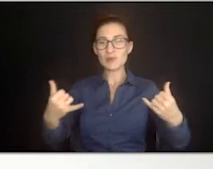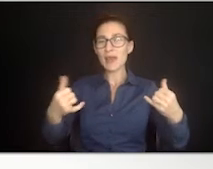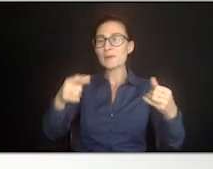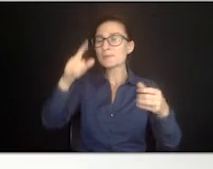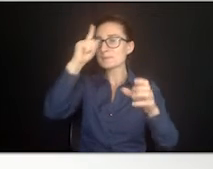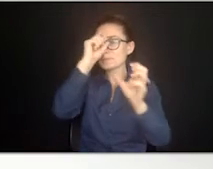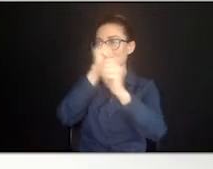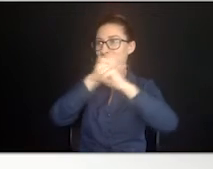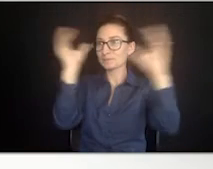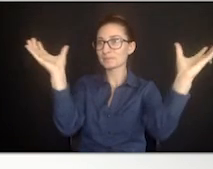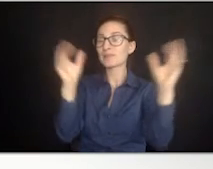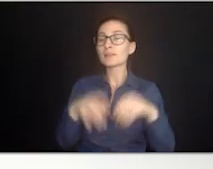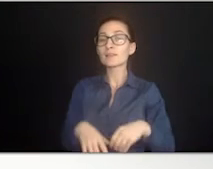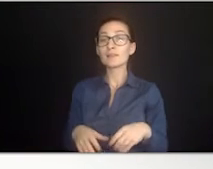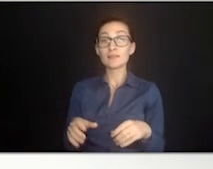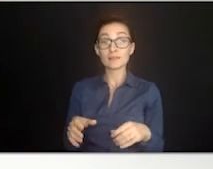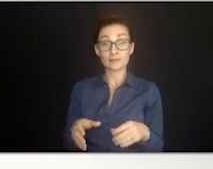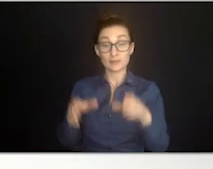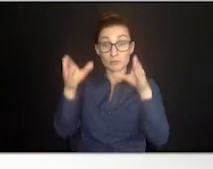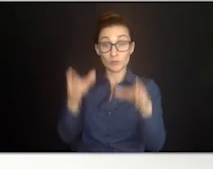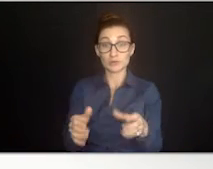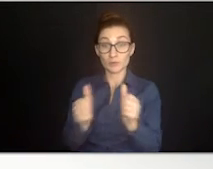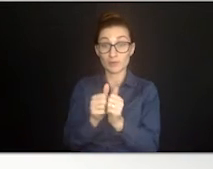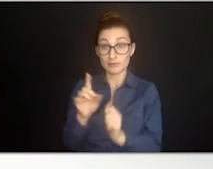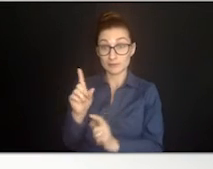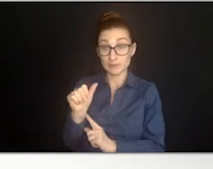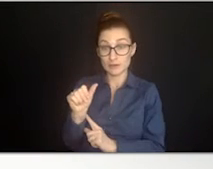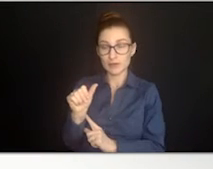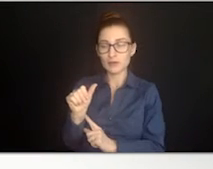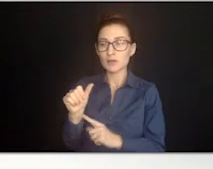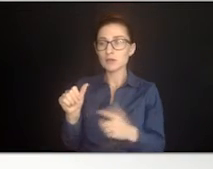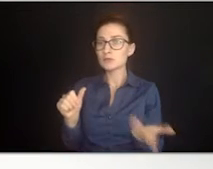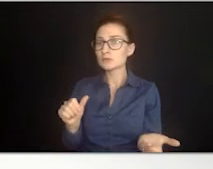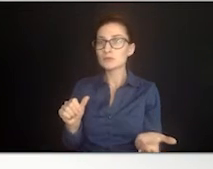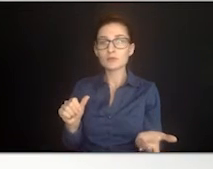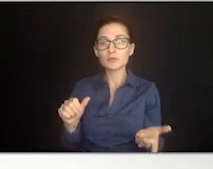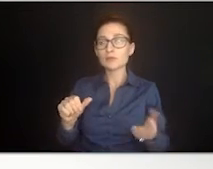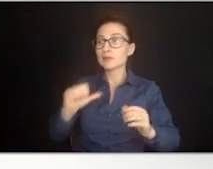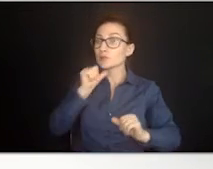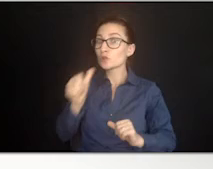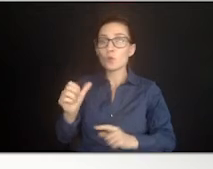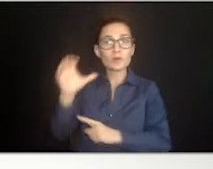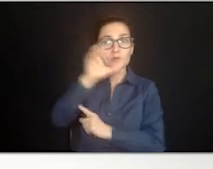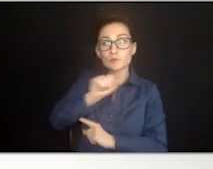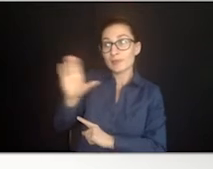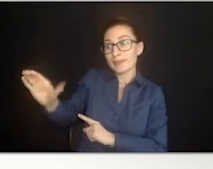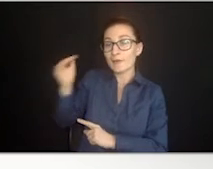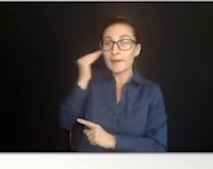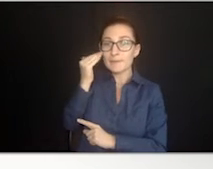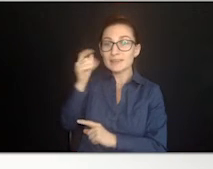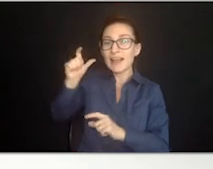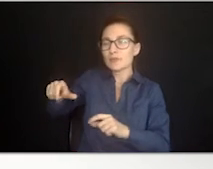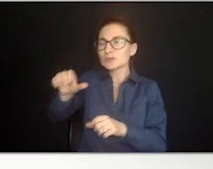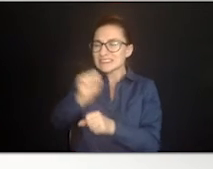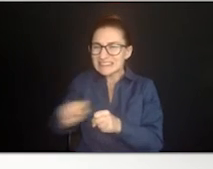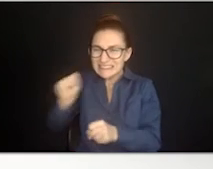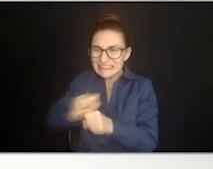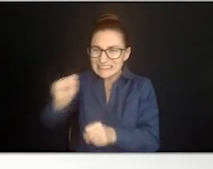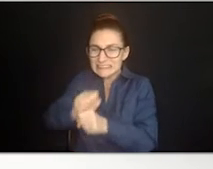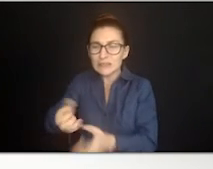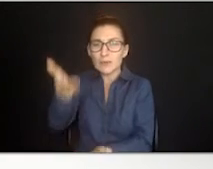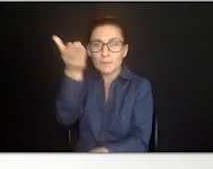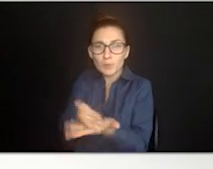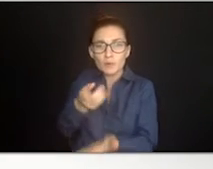Historically, individuals with disabilities have had to prove their competence. So one